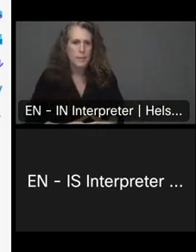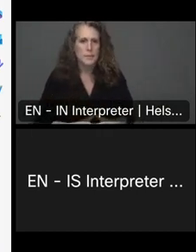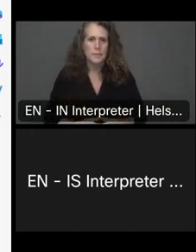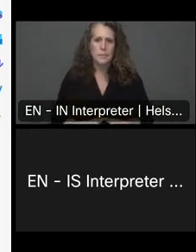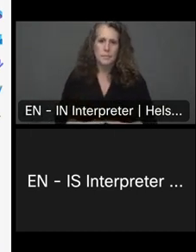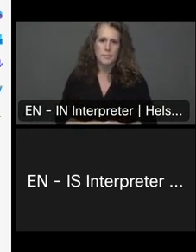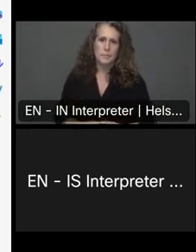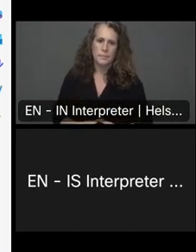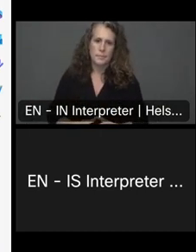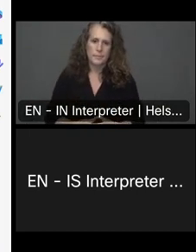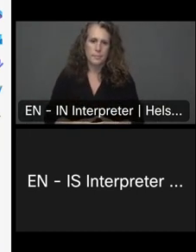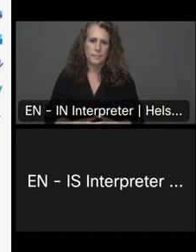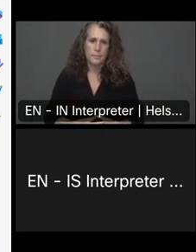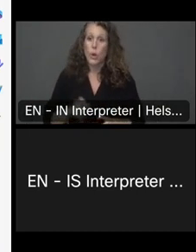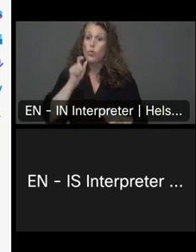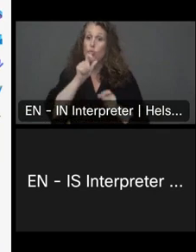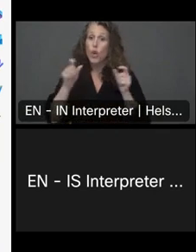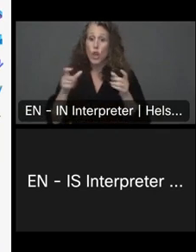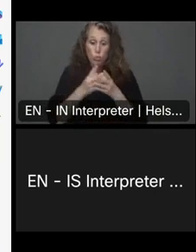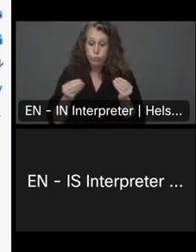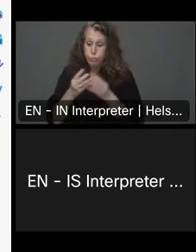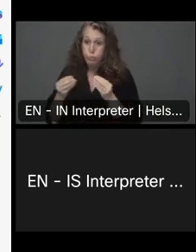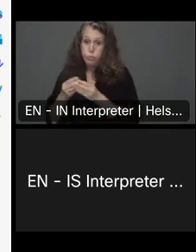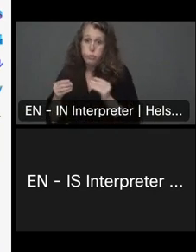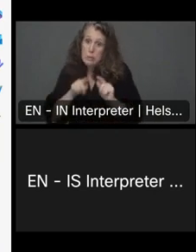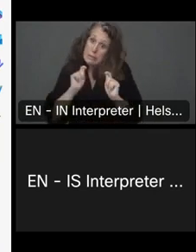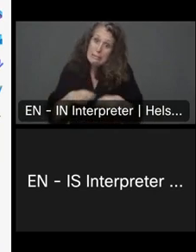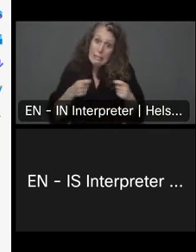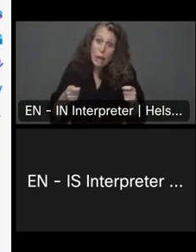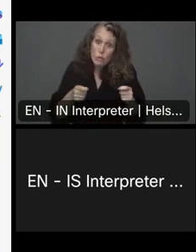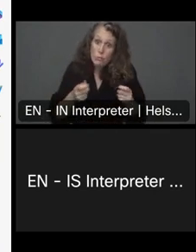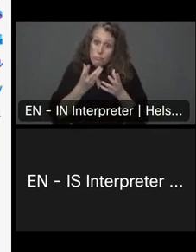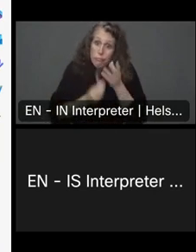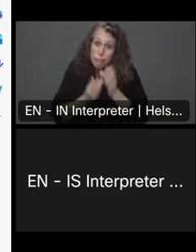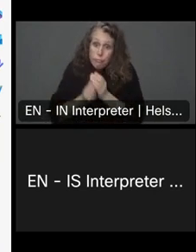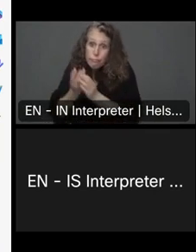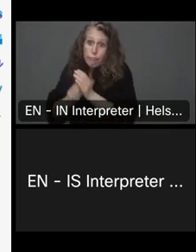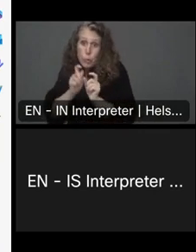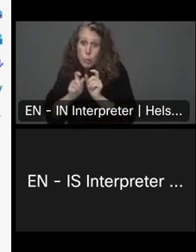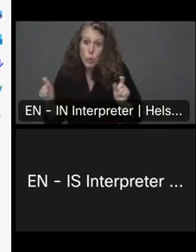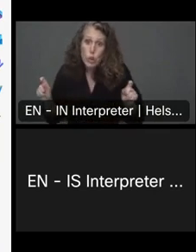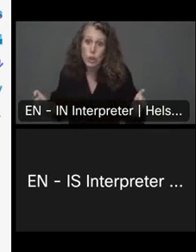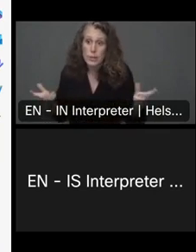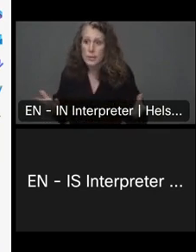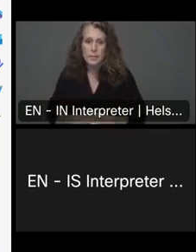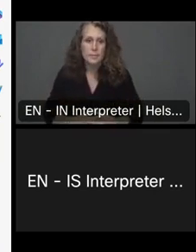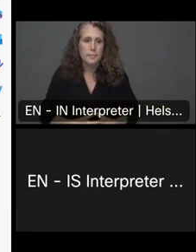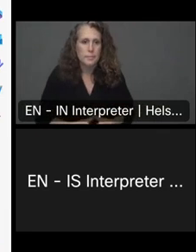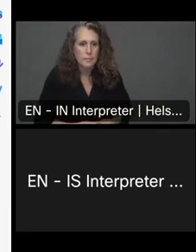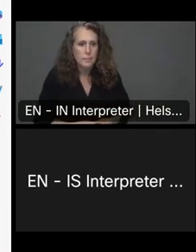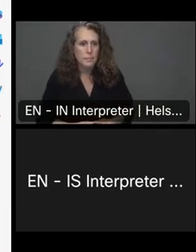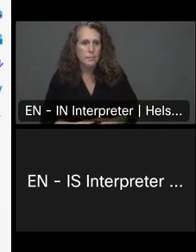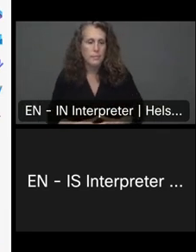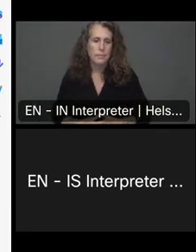natural selection. So, Ingemanns and Aronoff have elucidated the Müller-Darwin